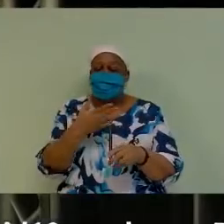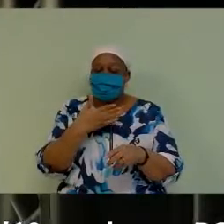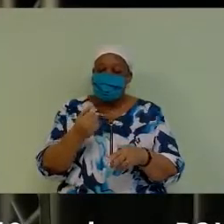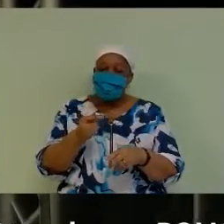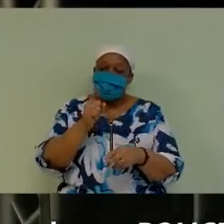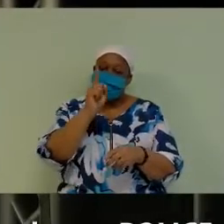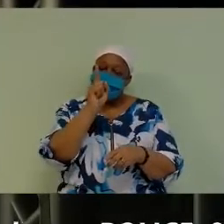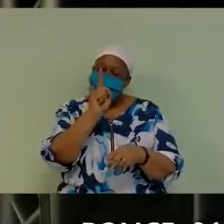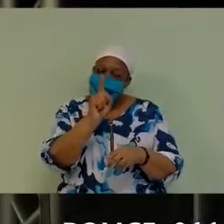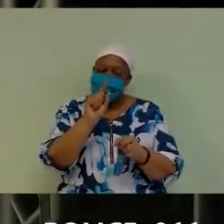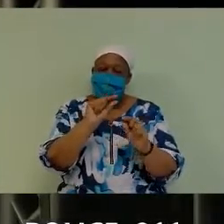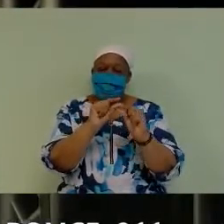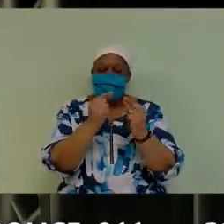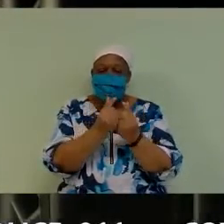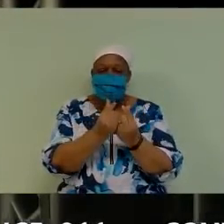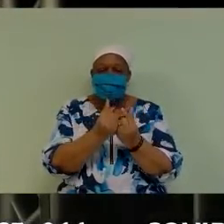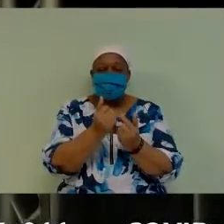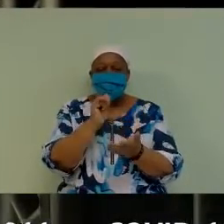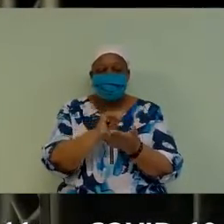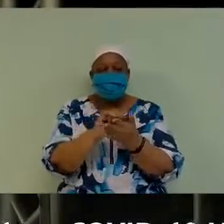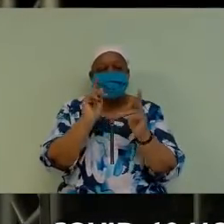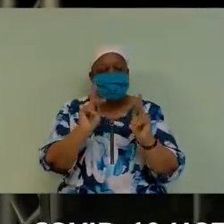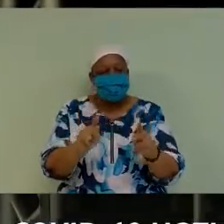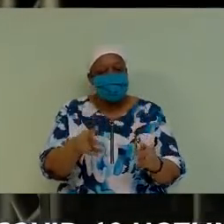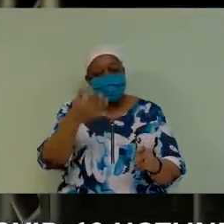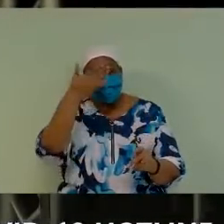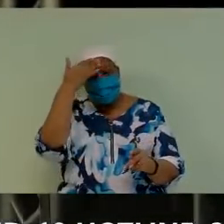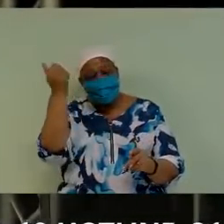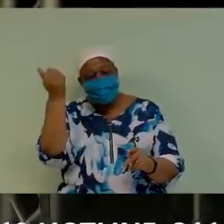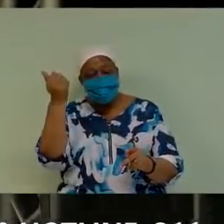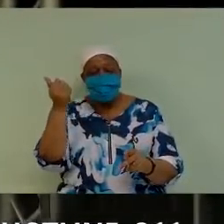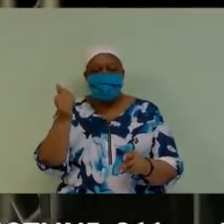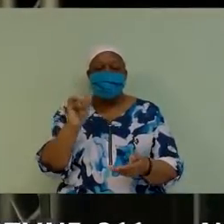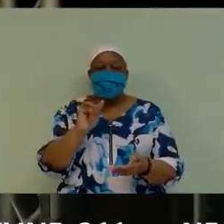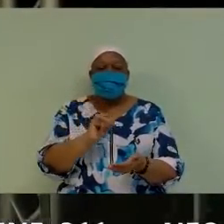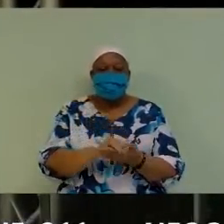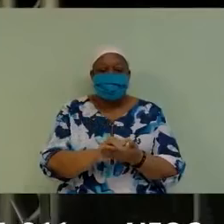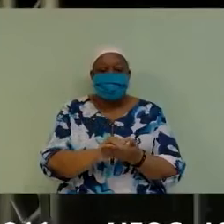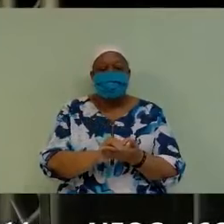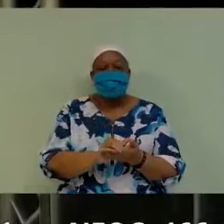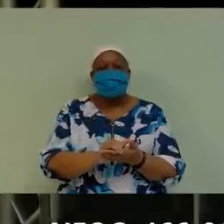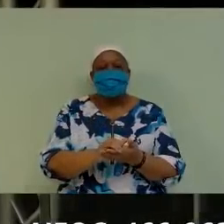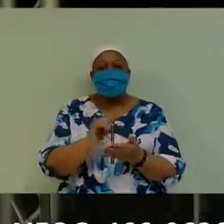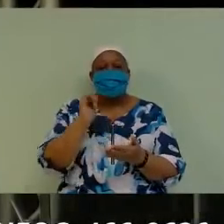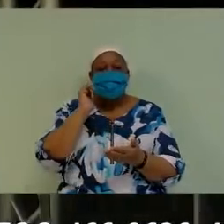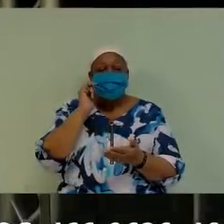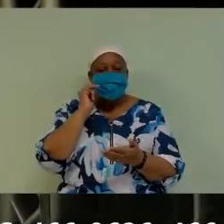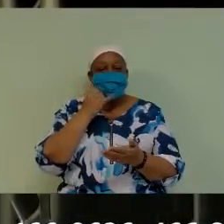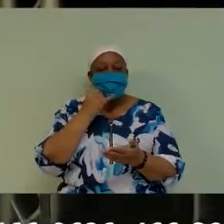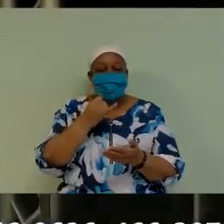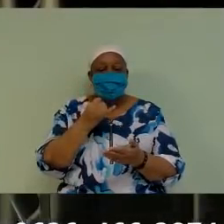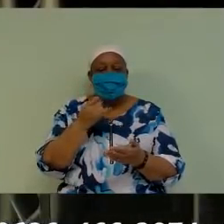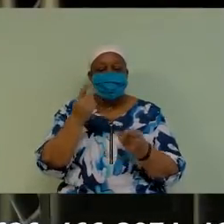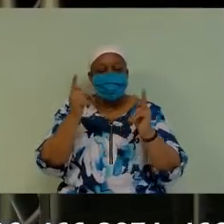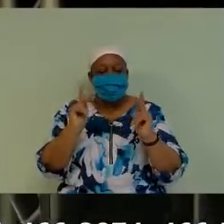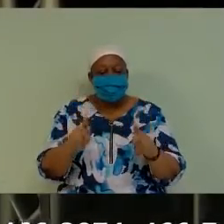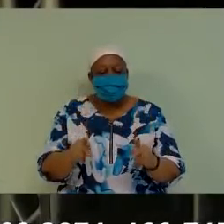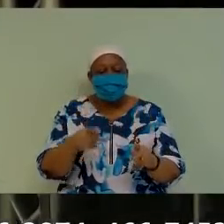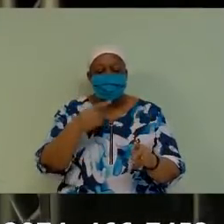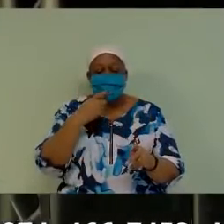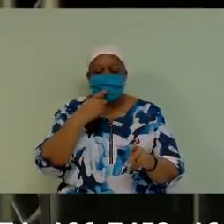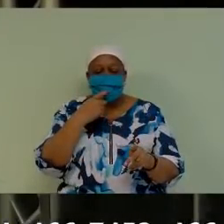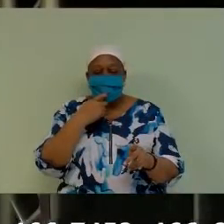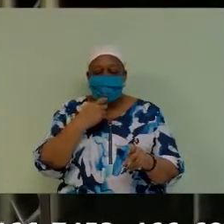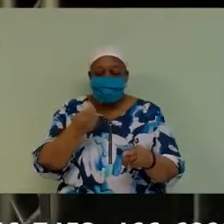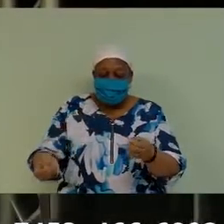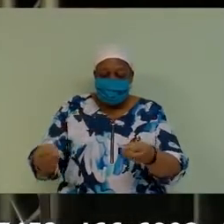about forgotten. And he said, this group are the baggers in the various supermarkets. He said,